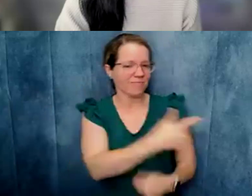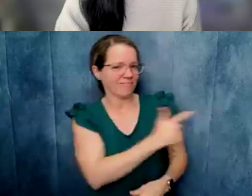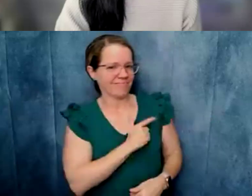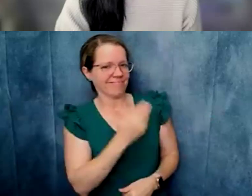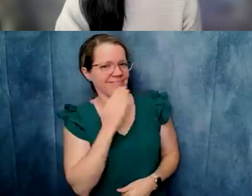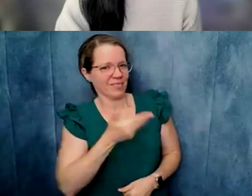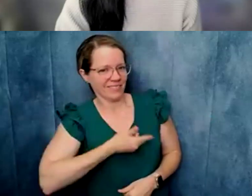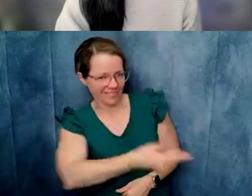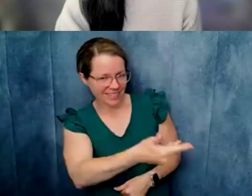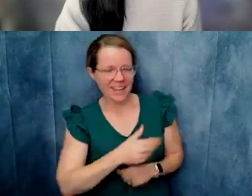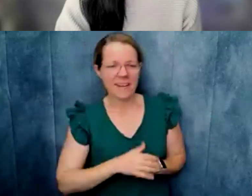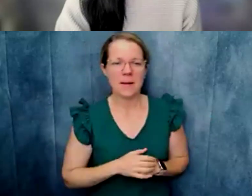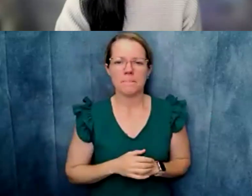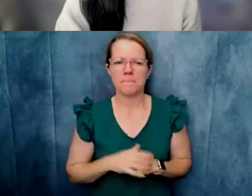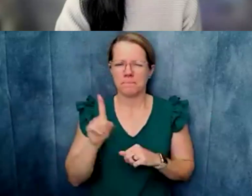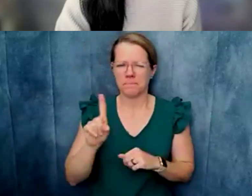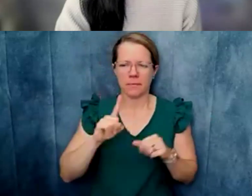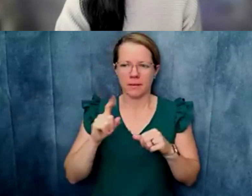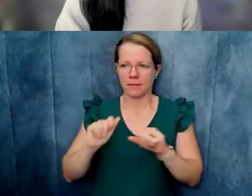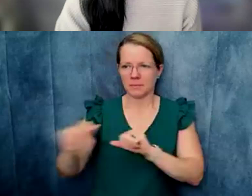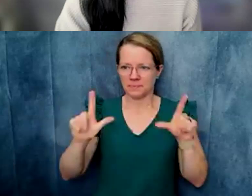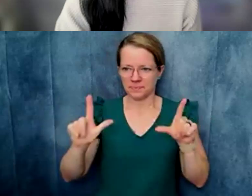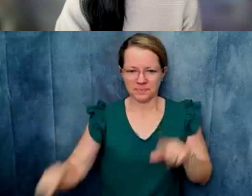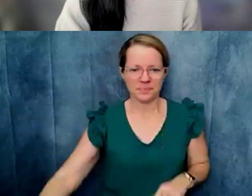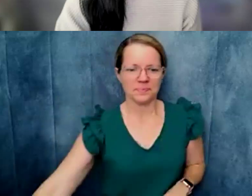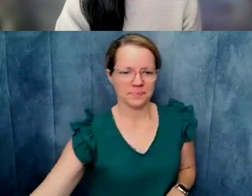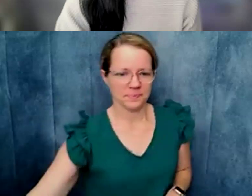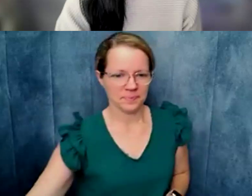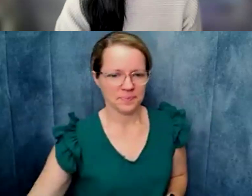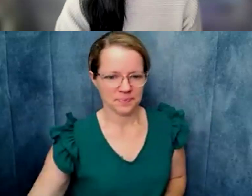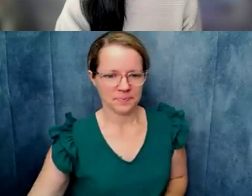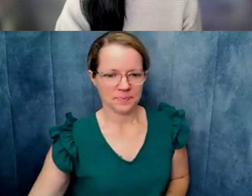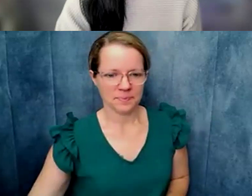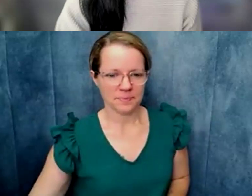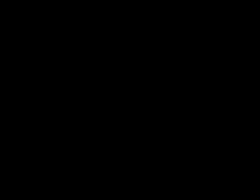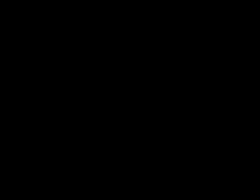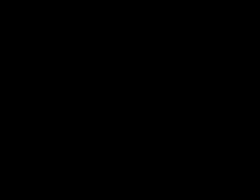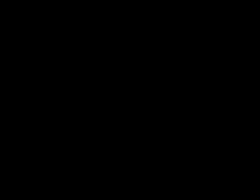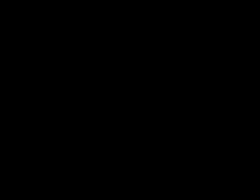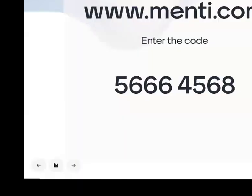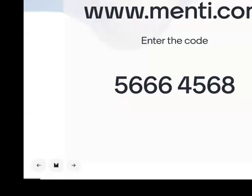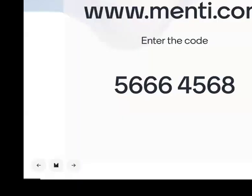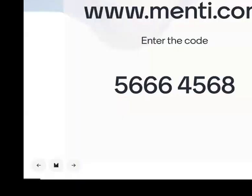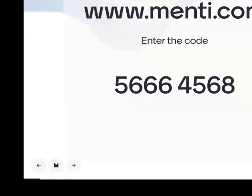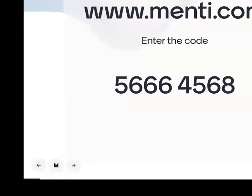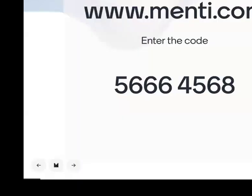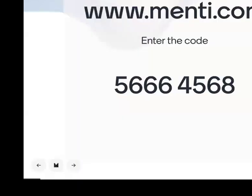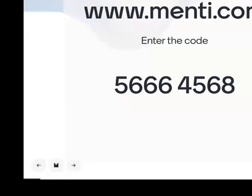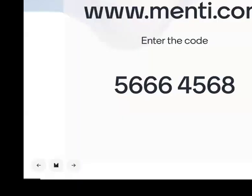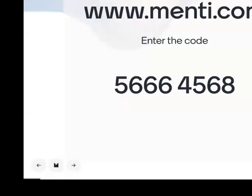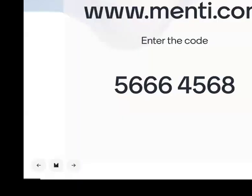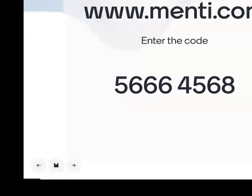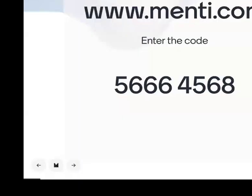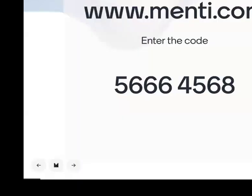All right, I'm going to share my screen. I'm so happy to be invited to present this conversation today.